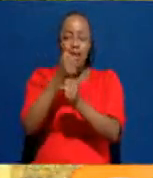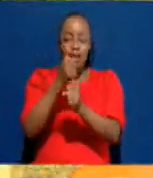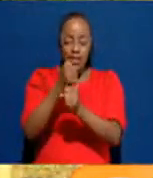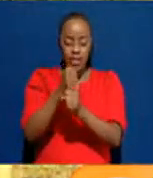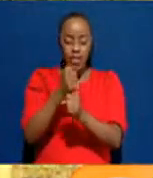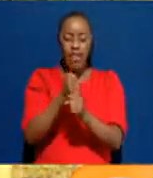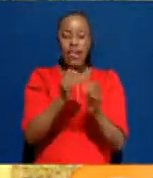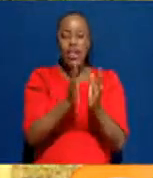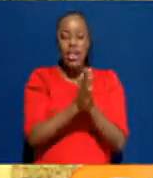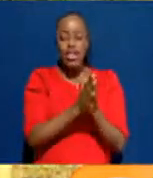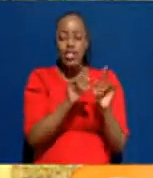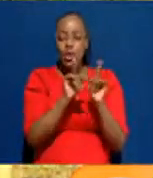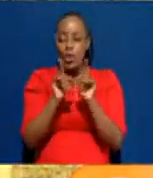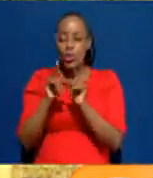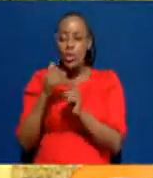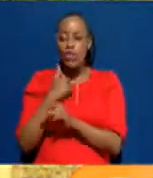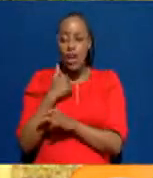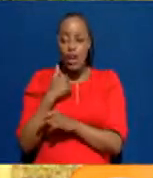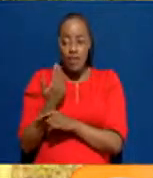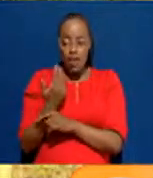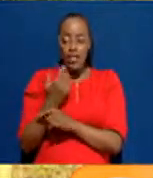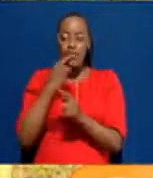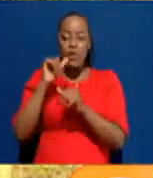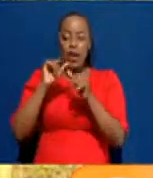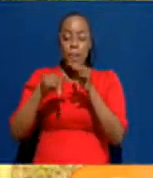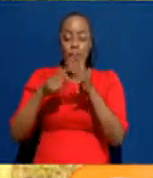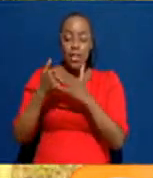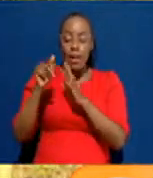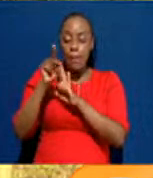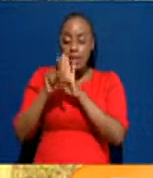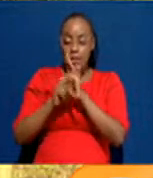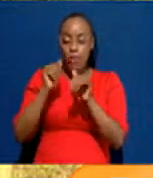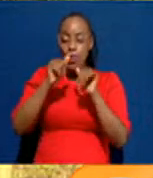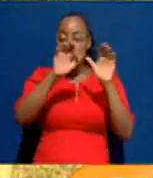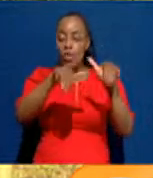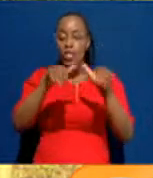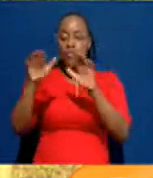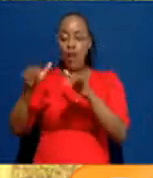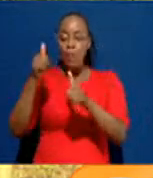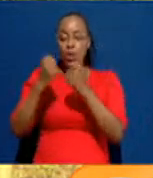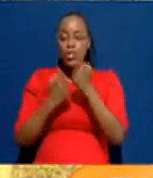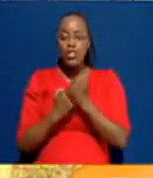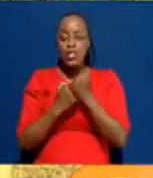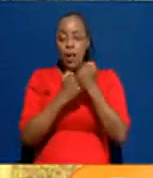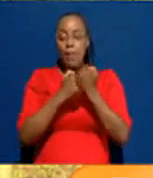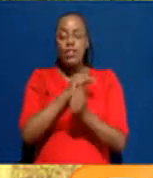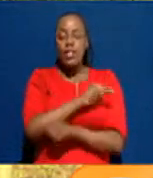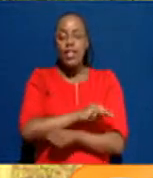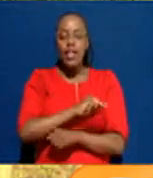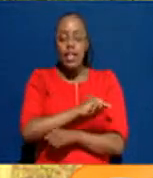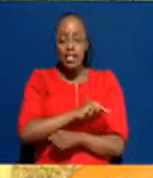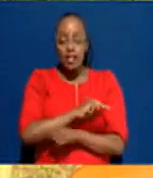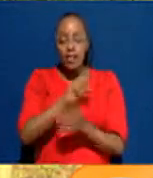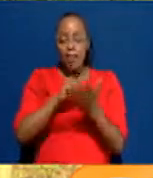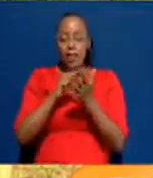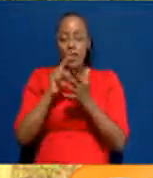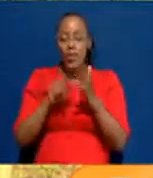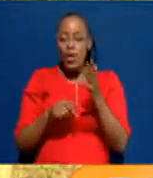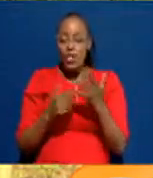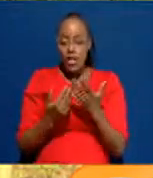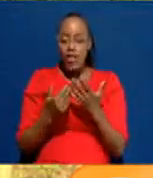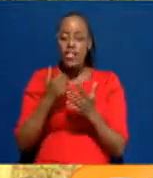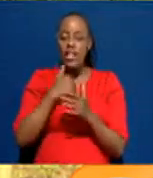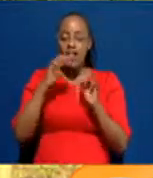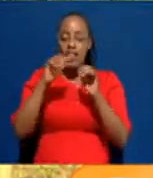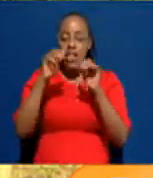about agroecology, you actually talk about elements and principles in farming that support nature. So you don't want to do the kind